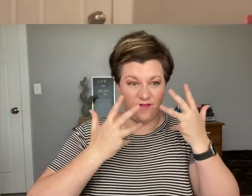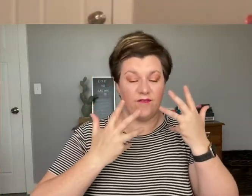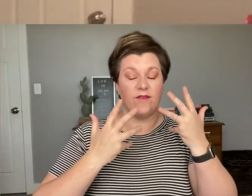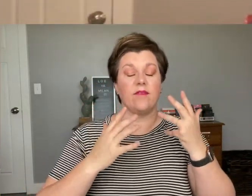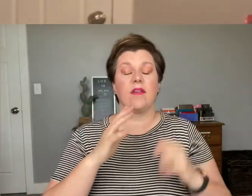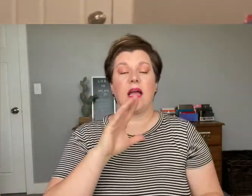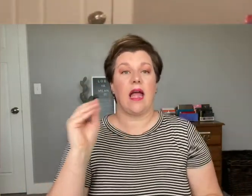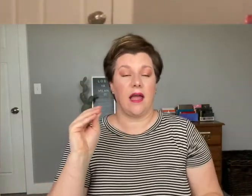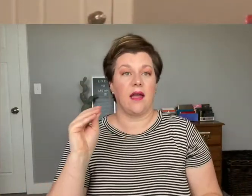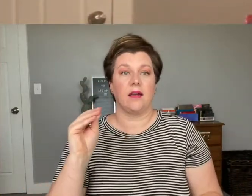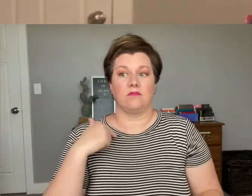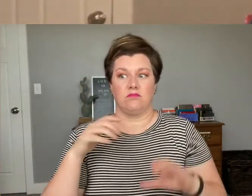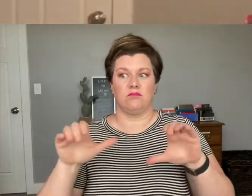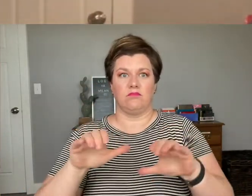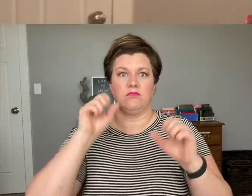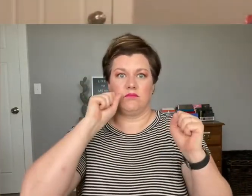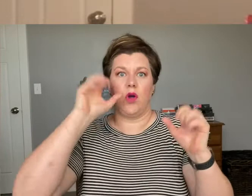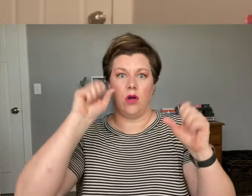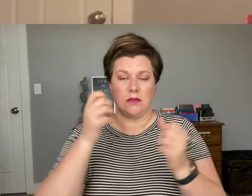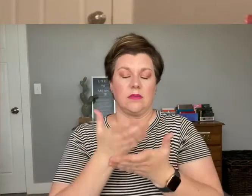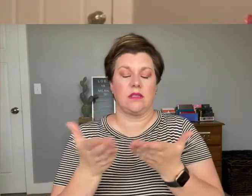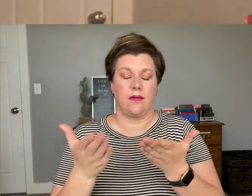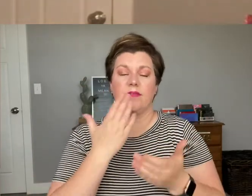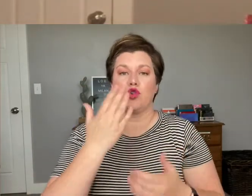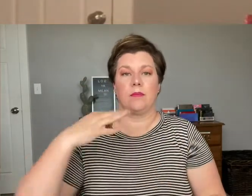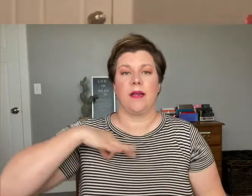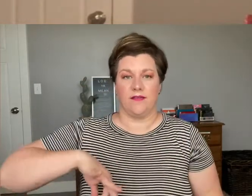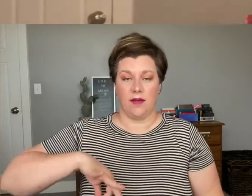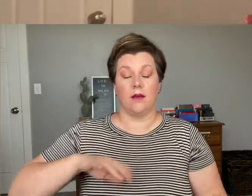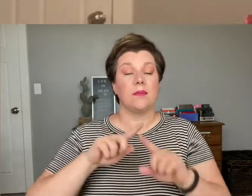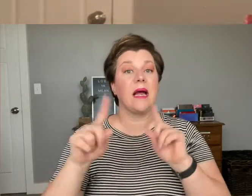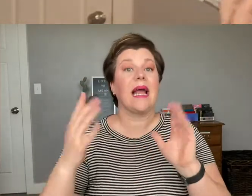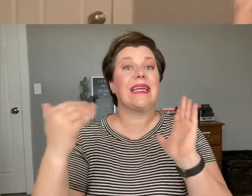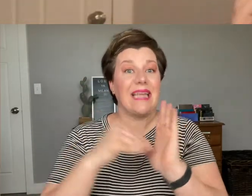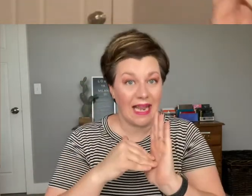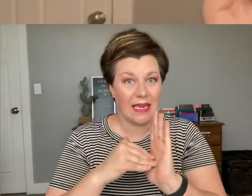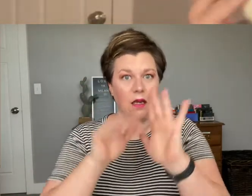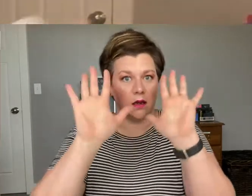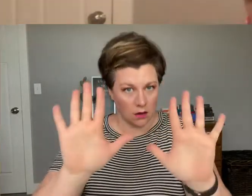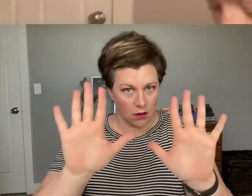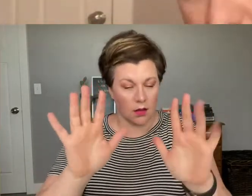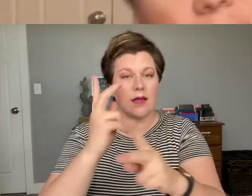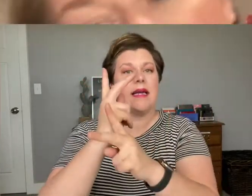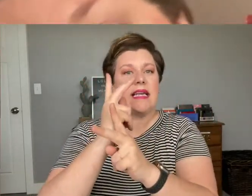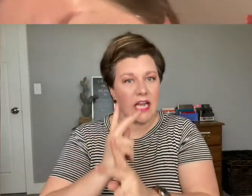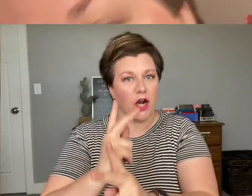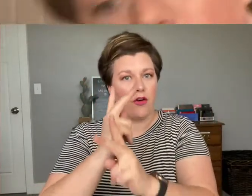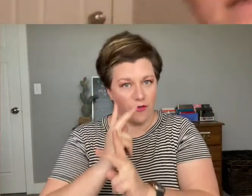mask on, and it does some really awesome things and has some really good benefits. But again, proceed